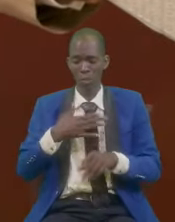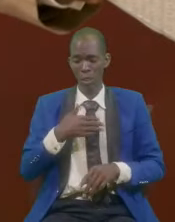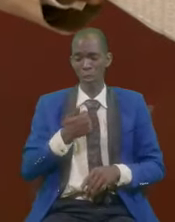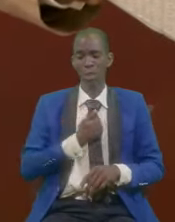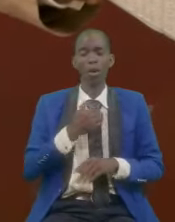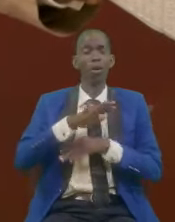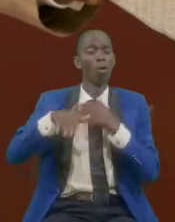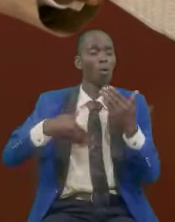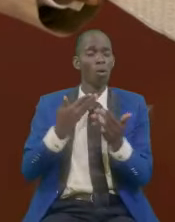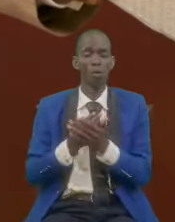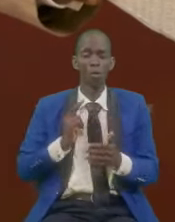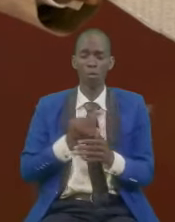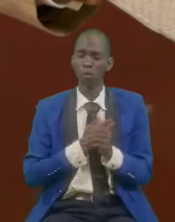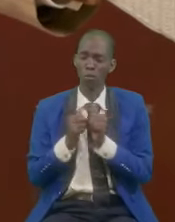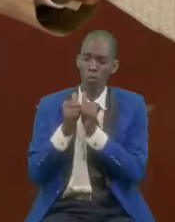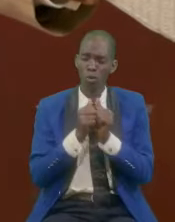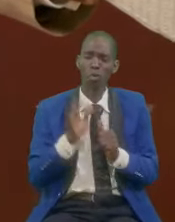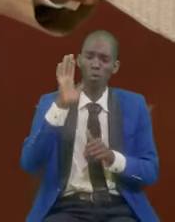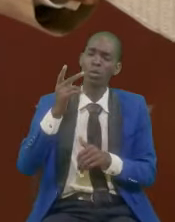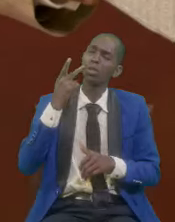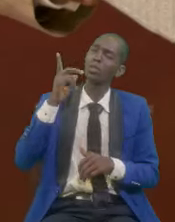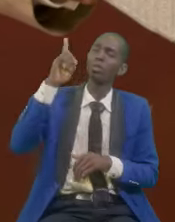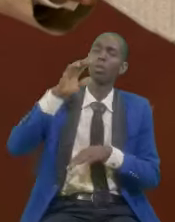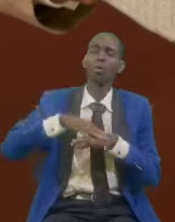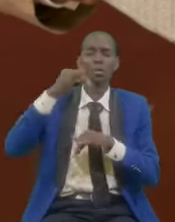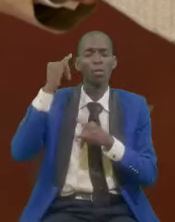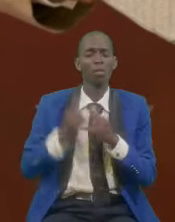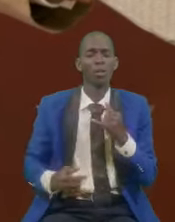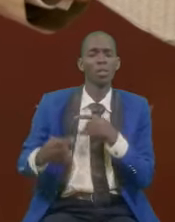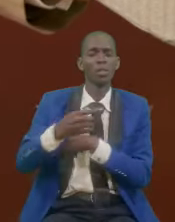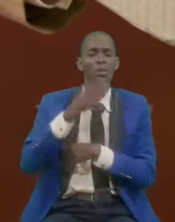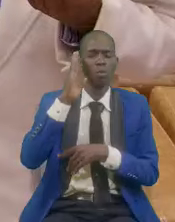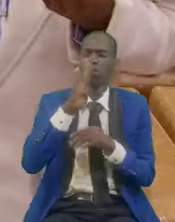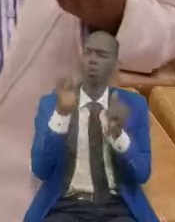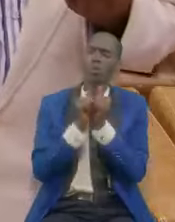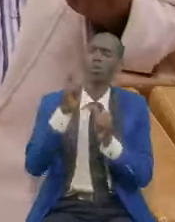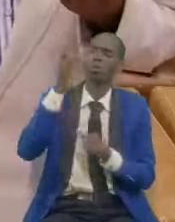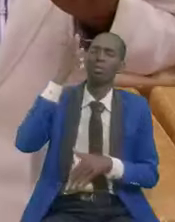of us will see you on the final day. We'll be with you.